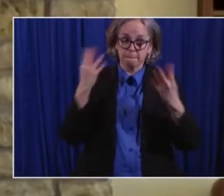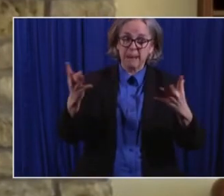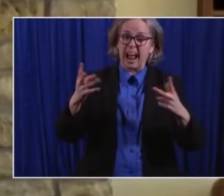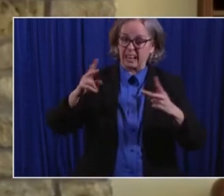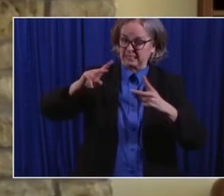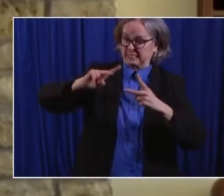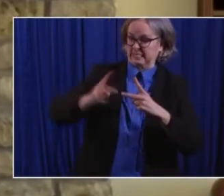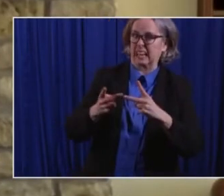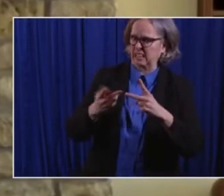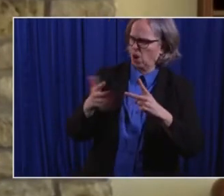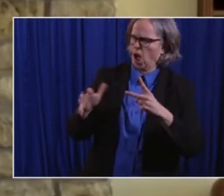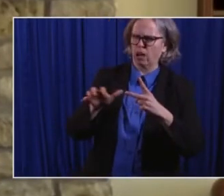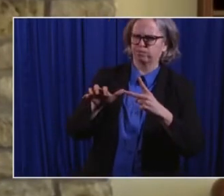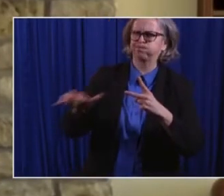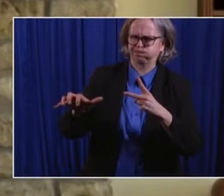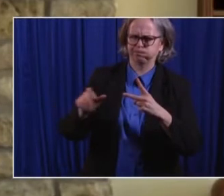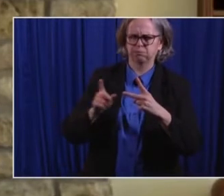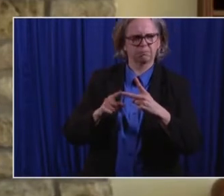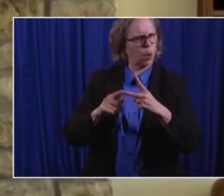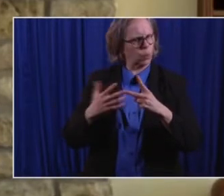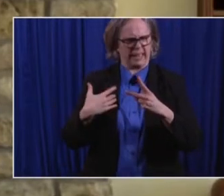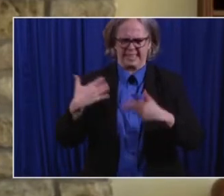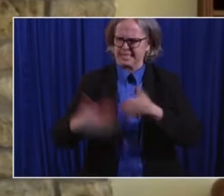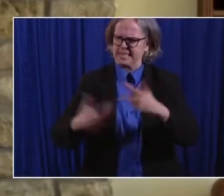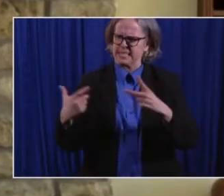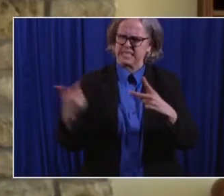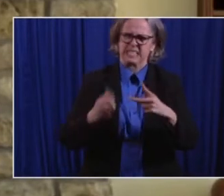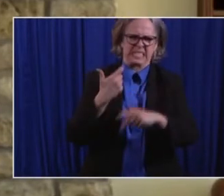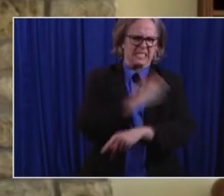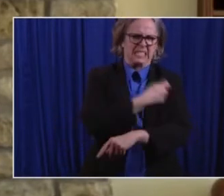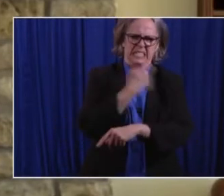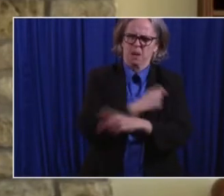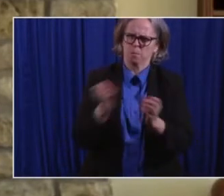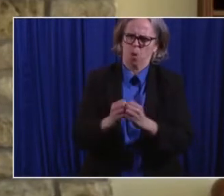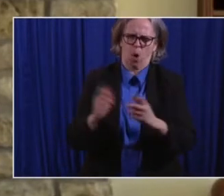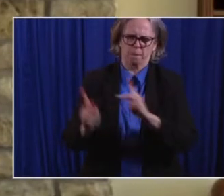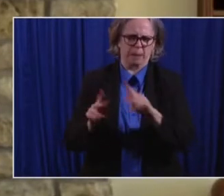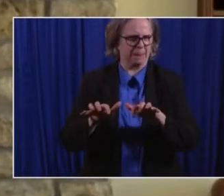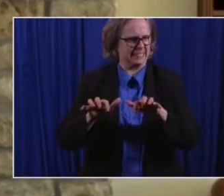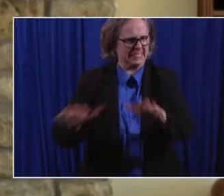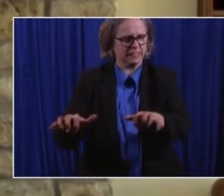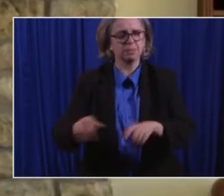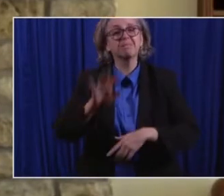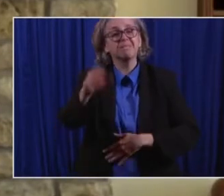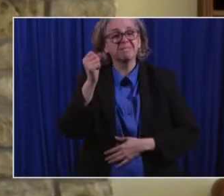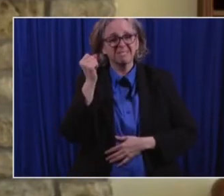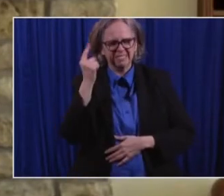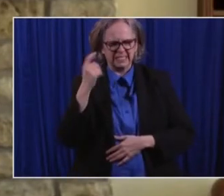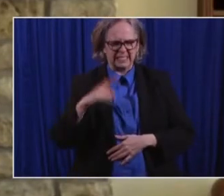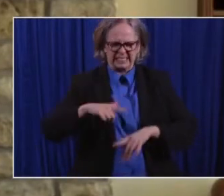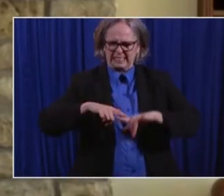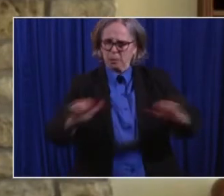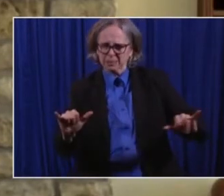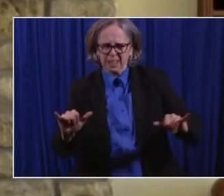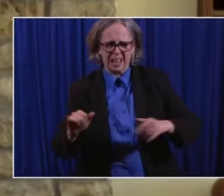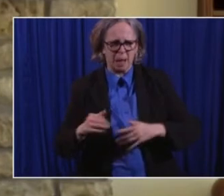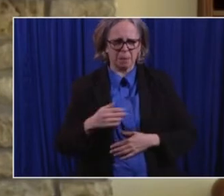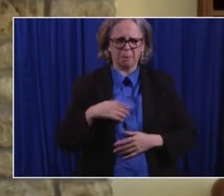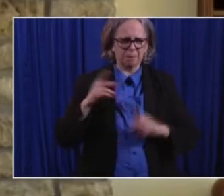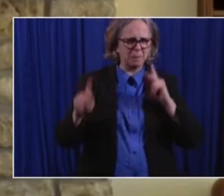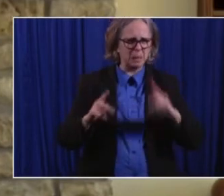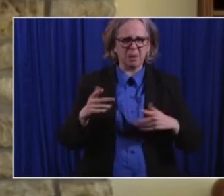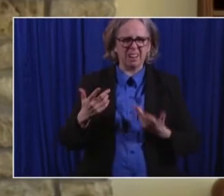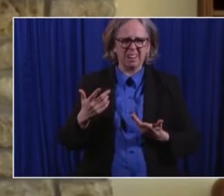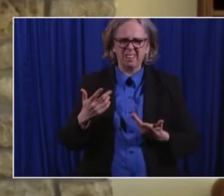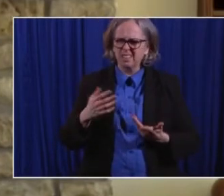moving forward. But we also know that there's been frustration from Ohioans. They've not been able to receive a